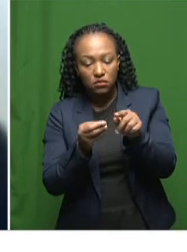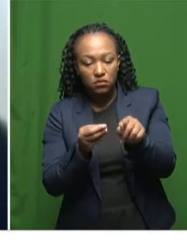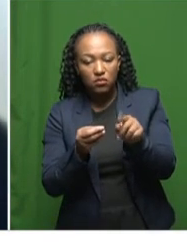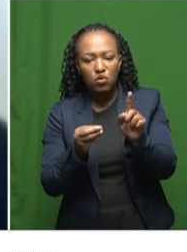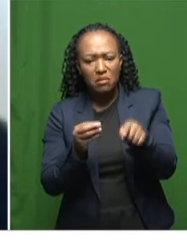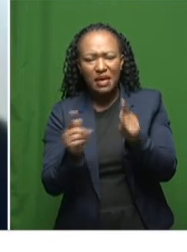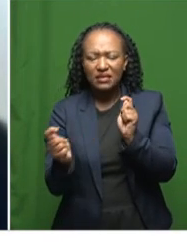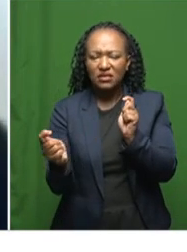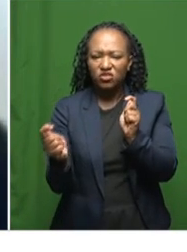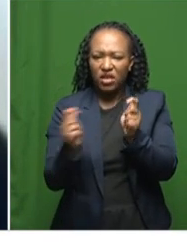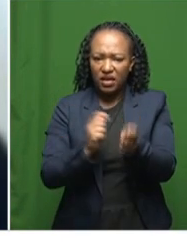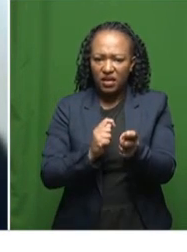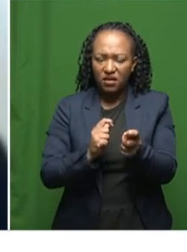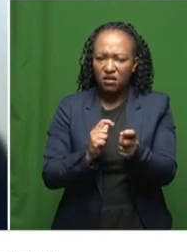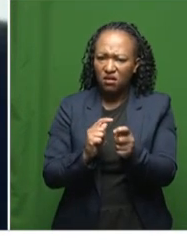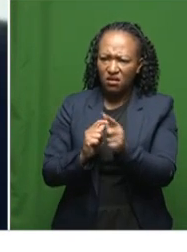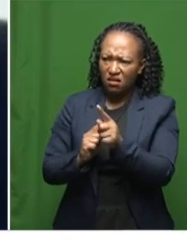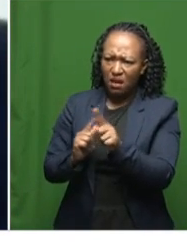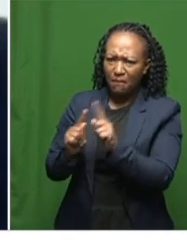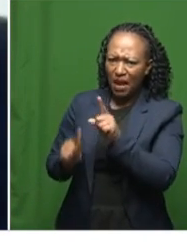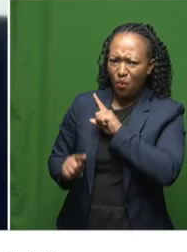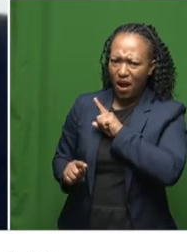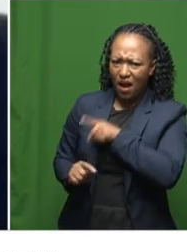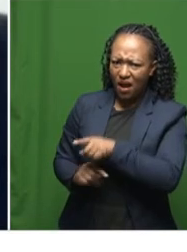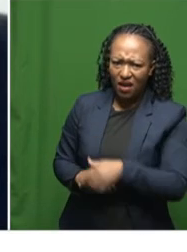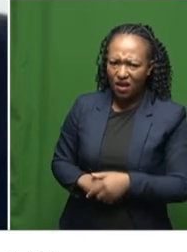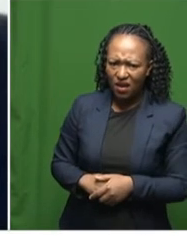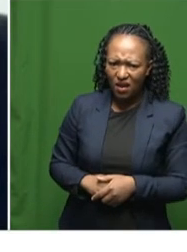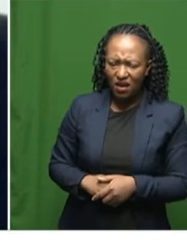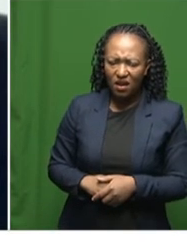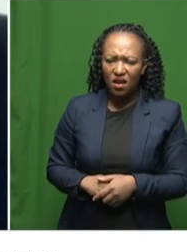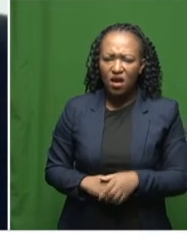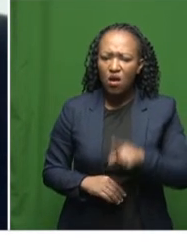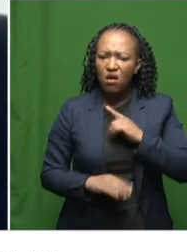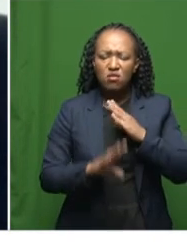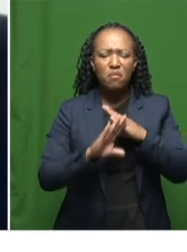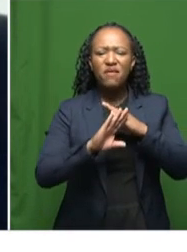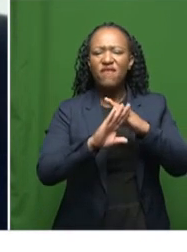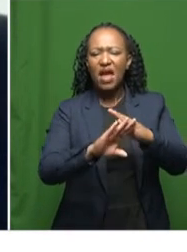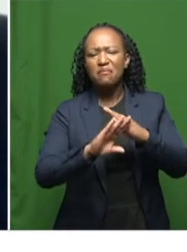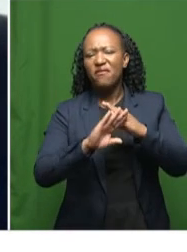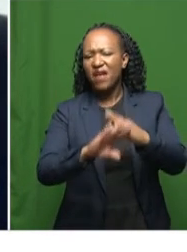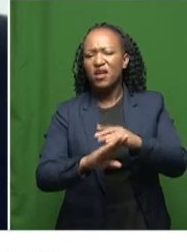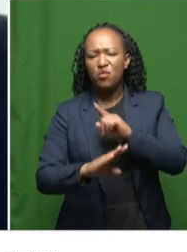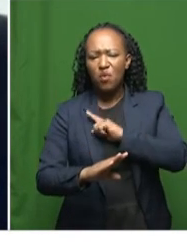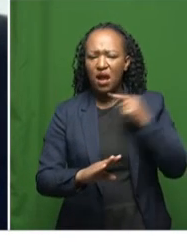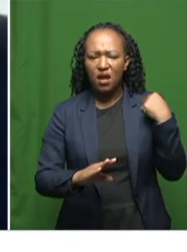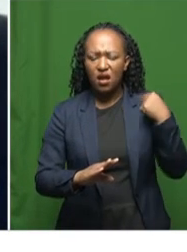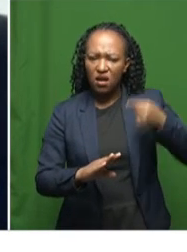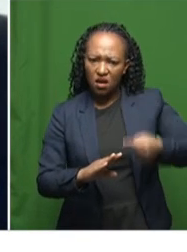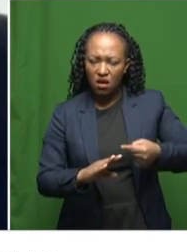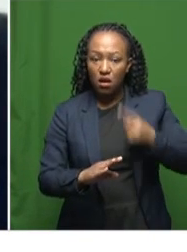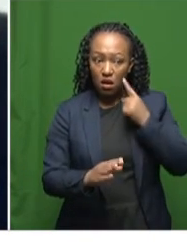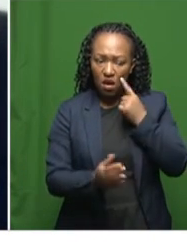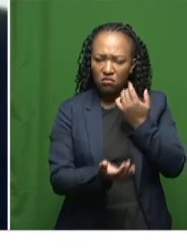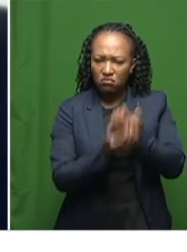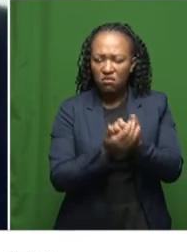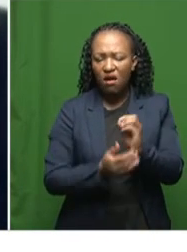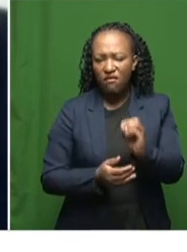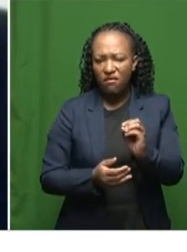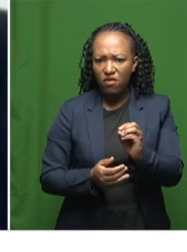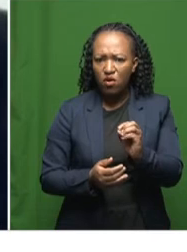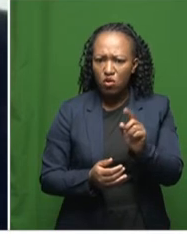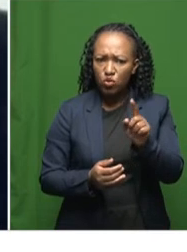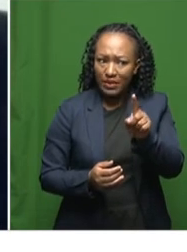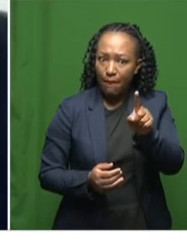needs to change. But why? Why? What was wrong? What was preventing you from doing that? Because evidently you know that is